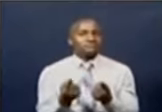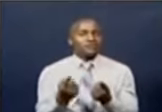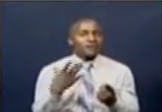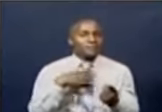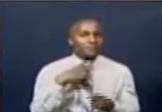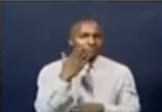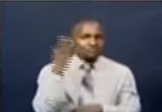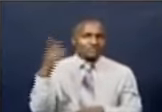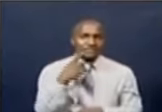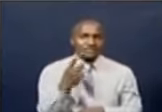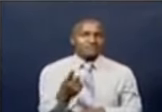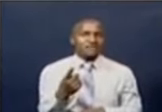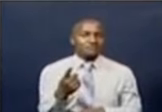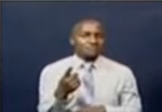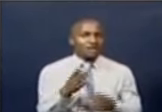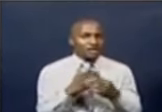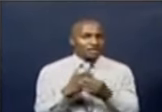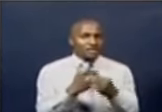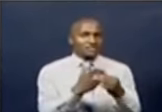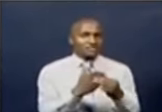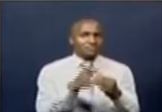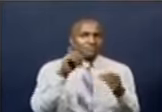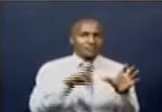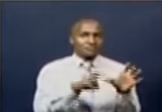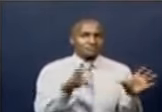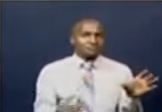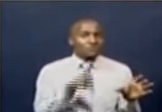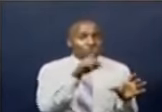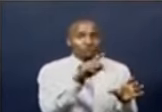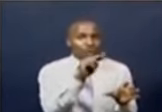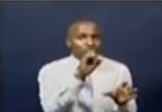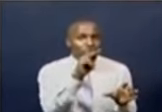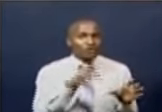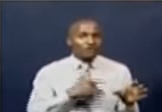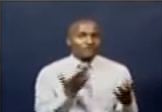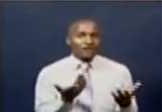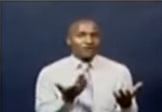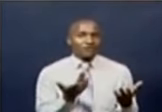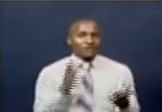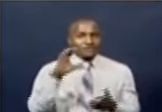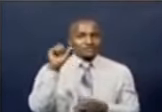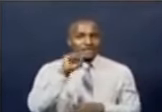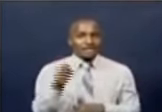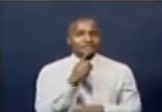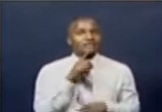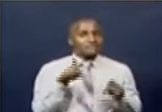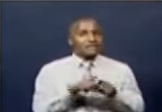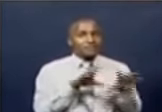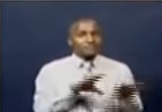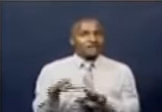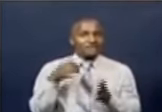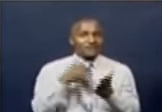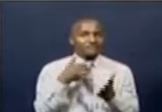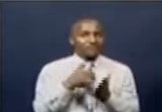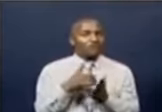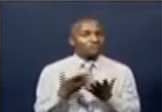been saying, you know, the leadership should step aside. How do you handle NOC? We had the cabinet secretary saying he's a victim of the cartels in the